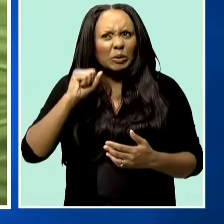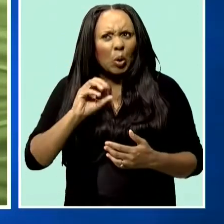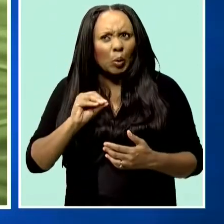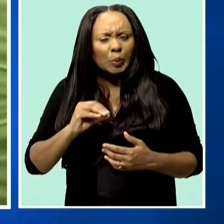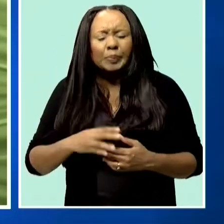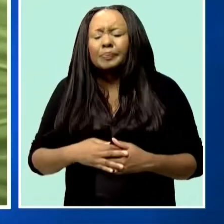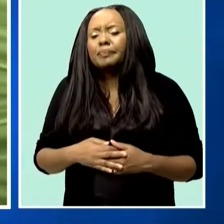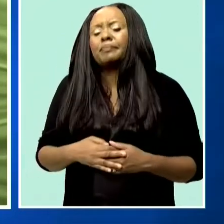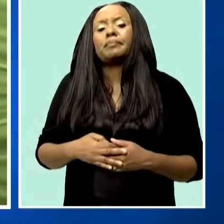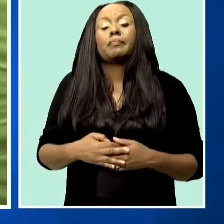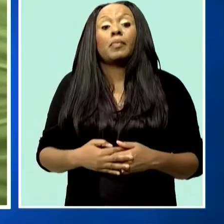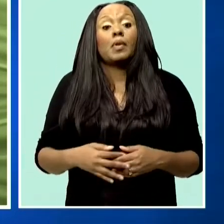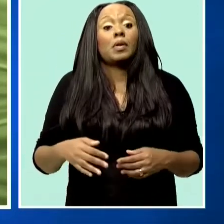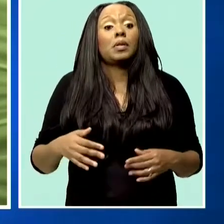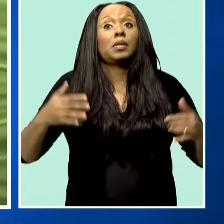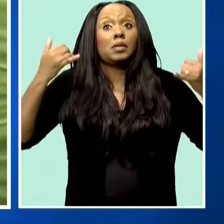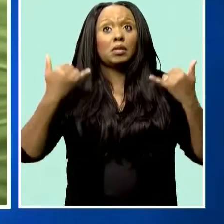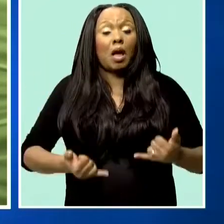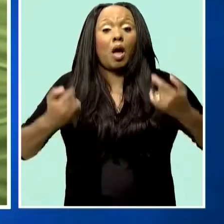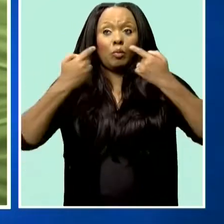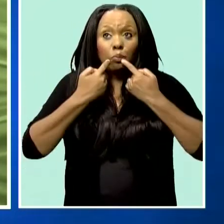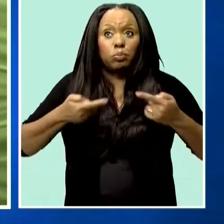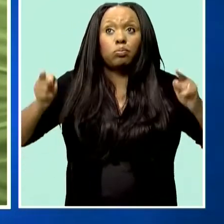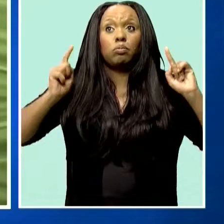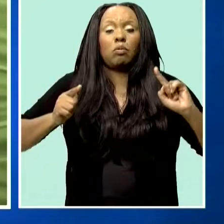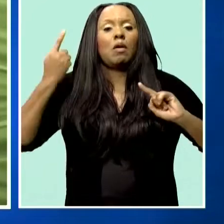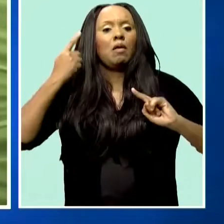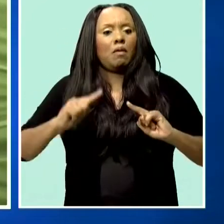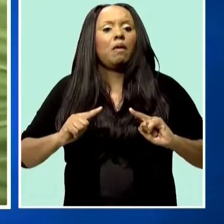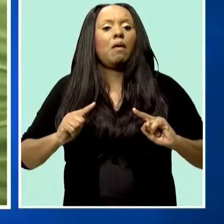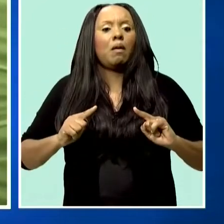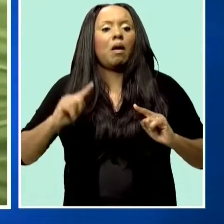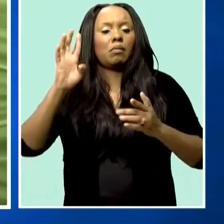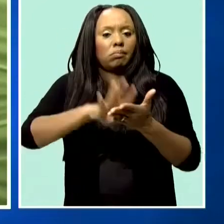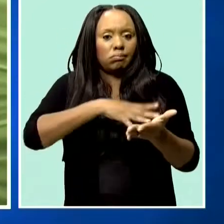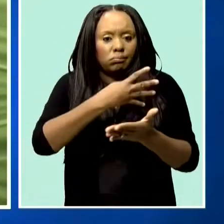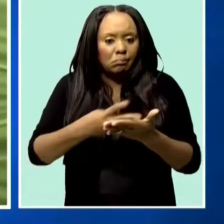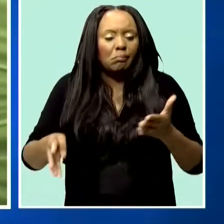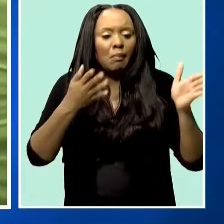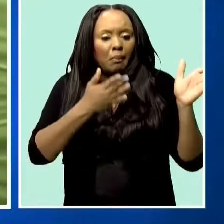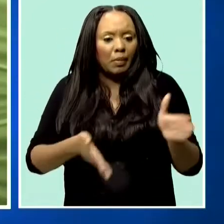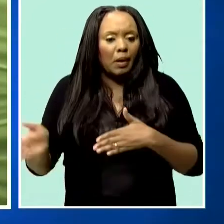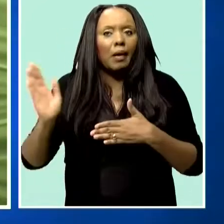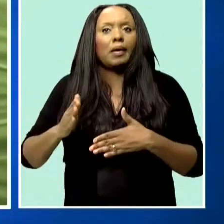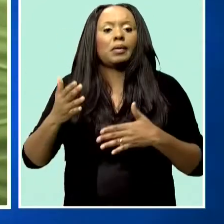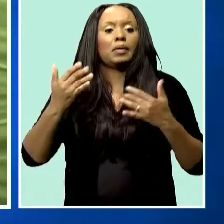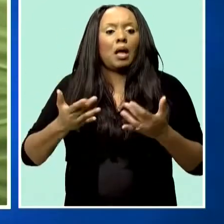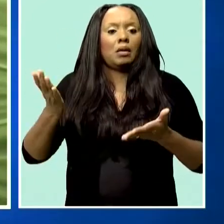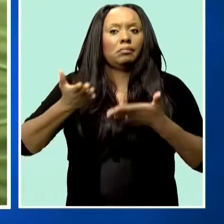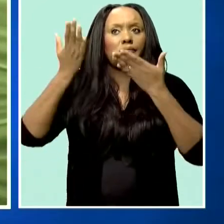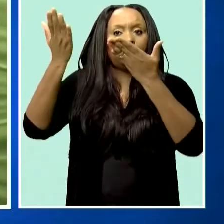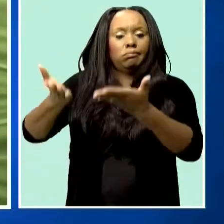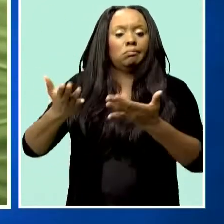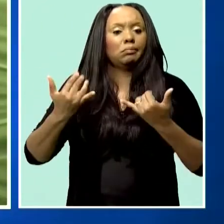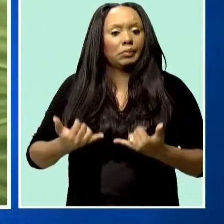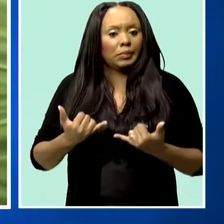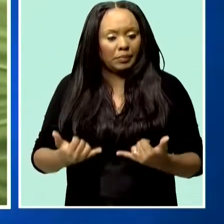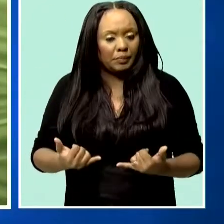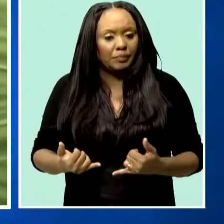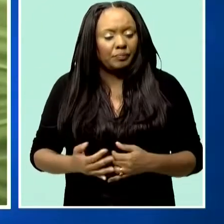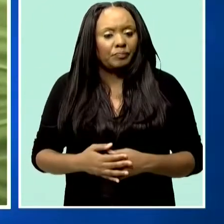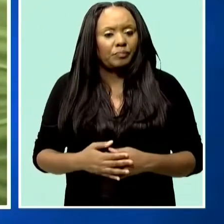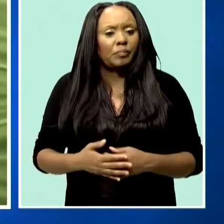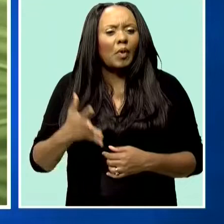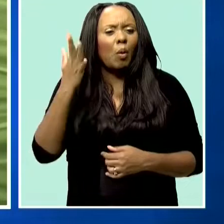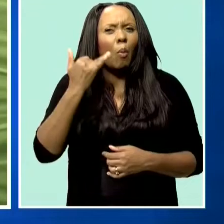the declaration has now set the stage for the agenda, which has been put before you today. We are here